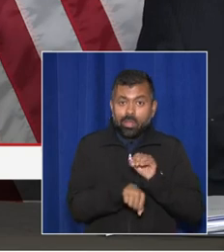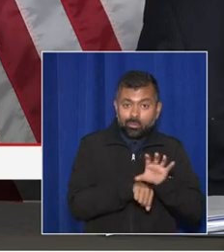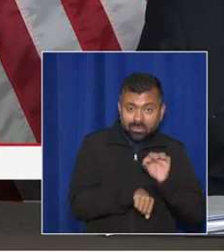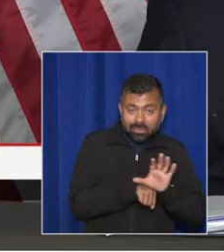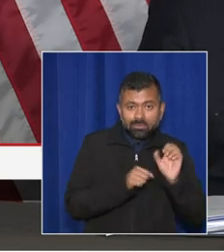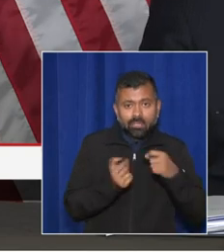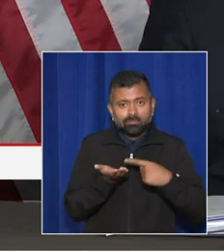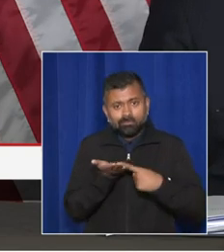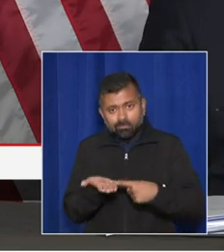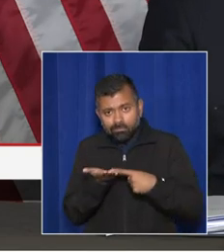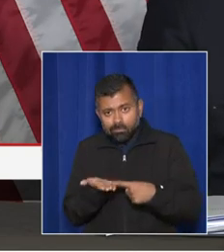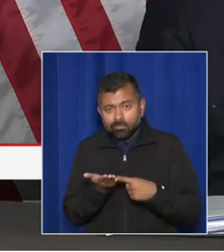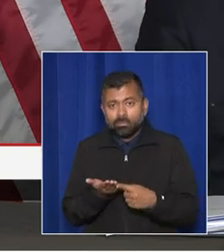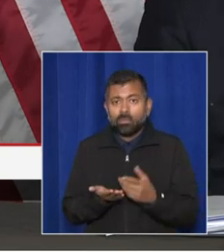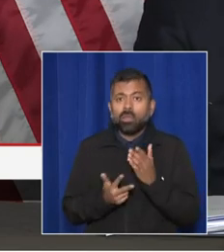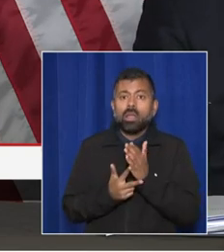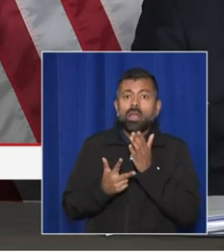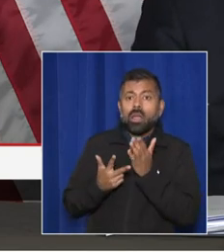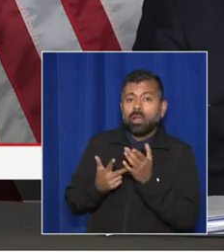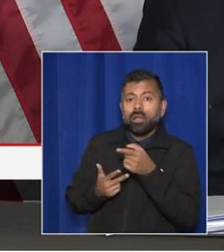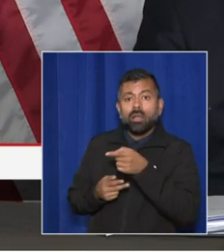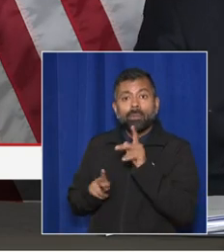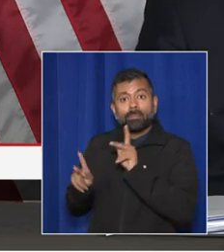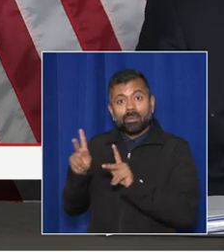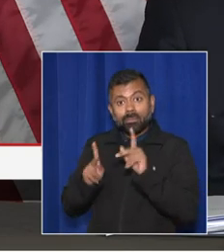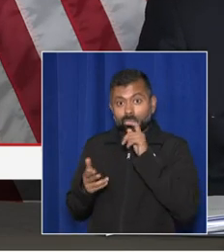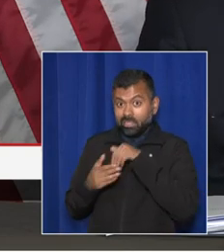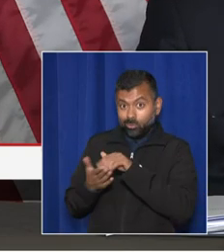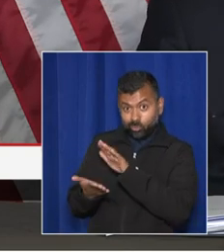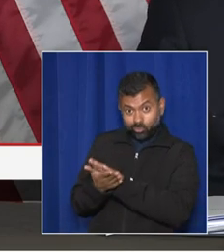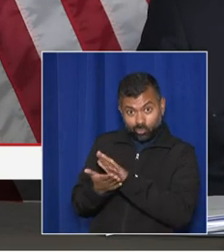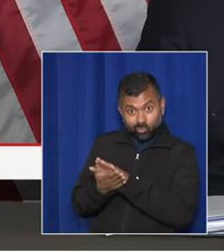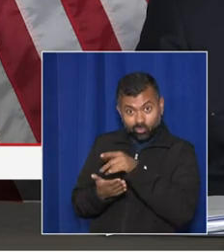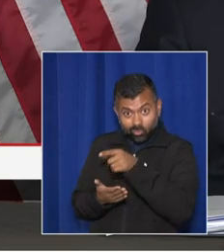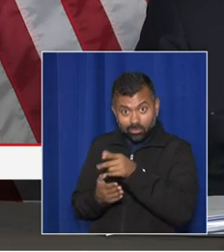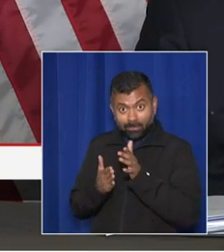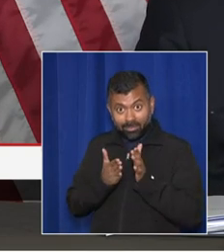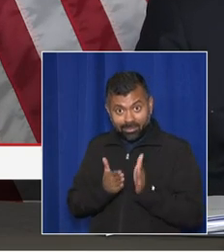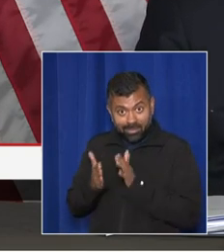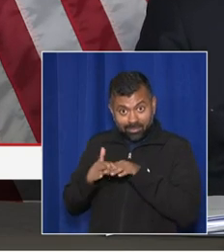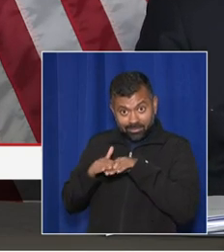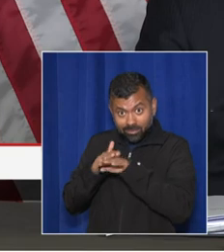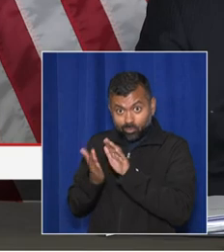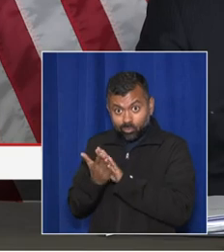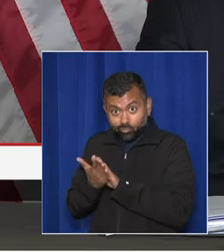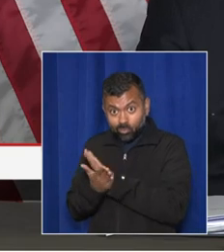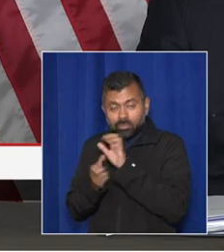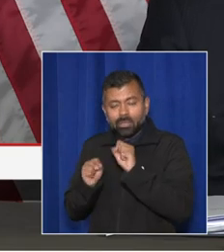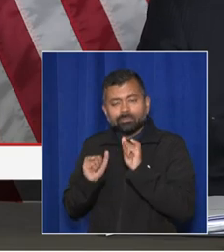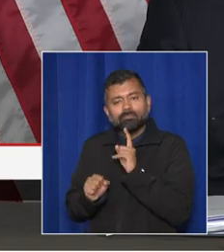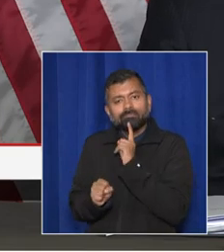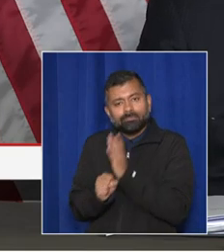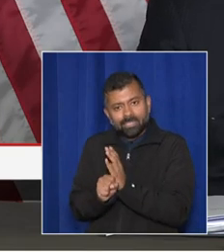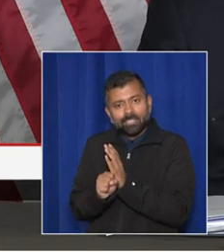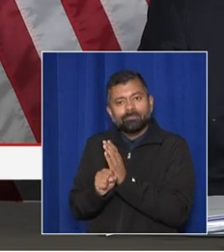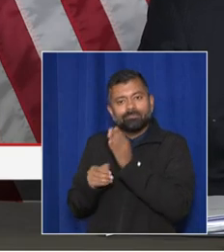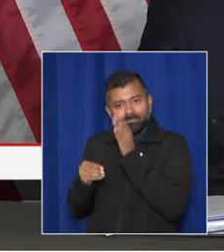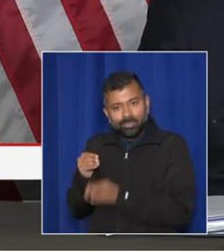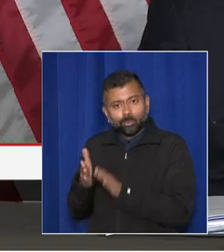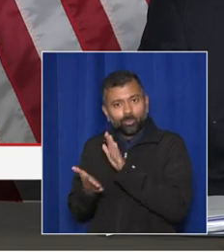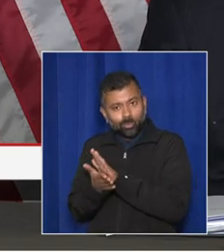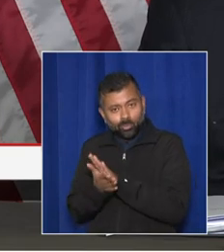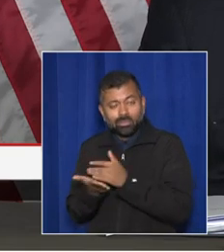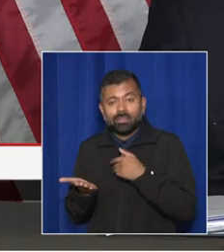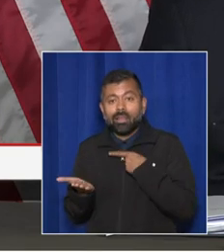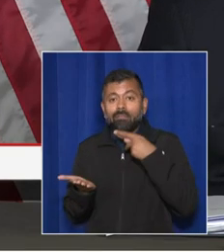college plans are able to do it because the Pell Grants are going to be available. We even want to make sure, I'm